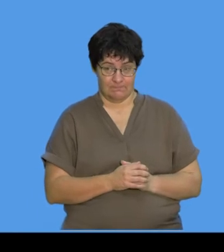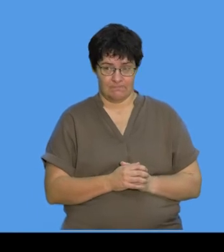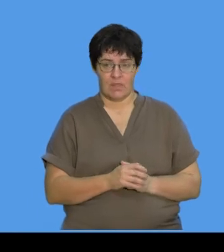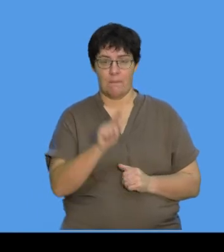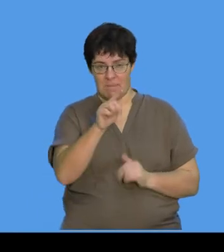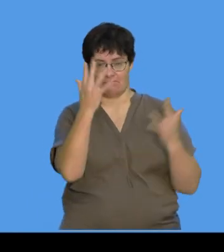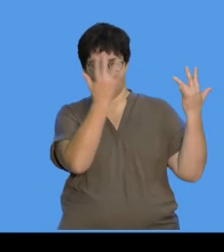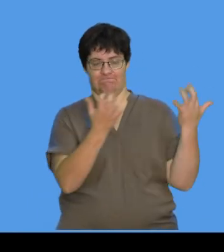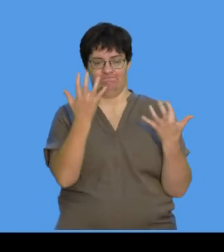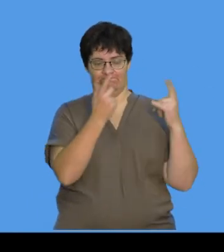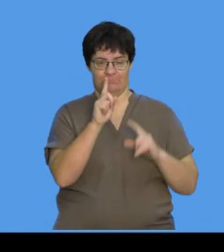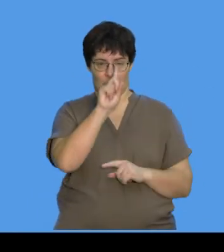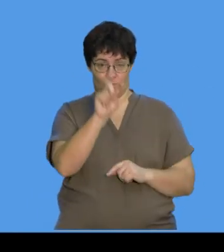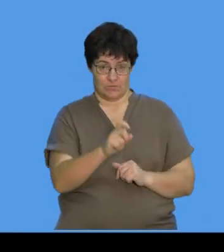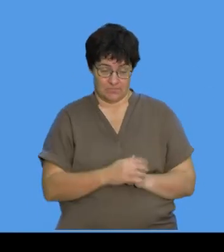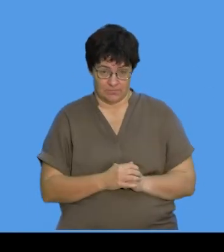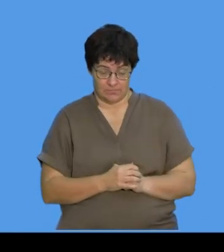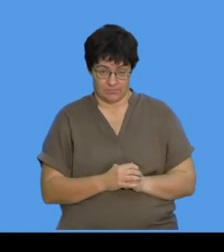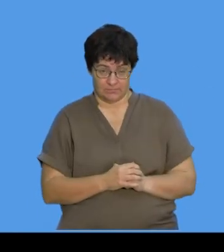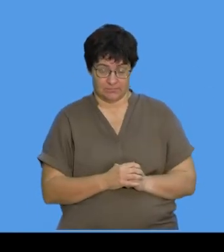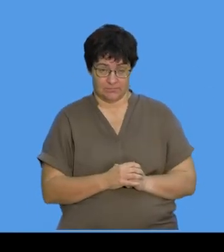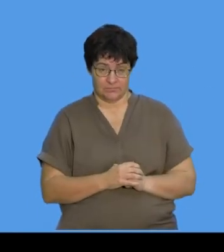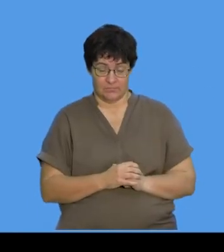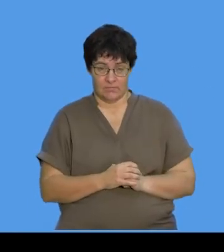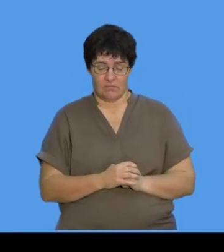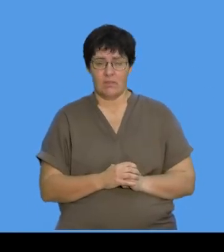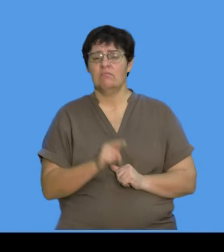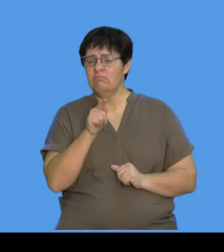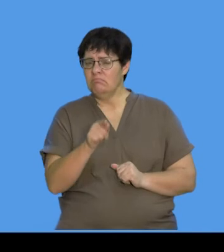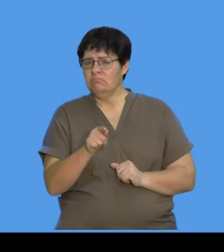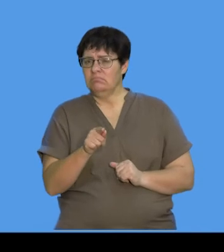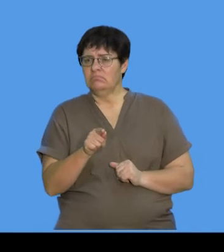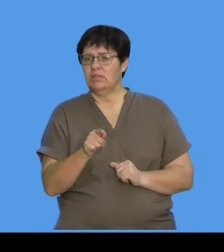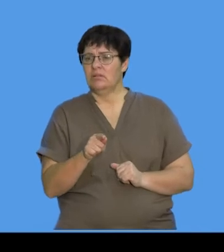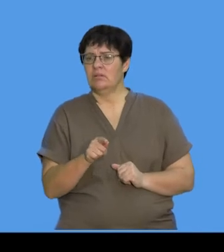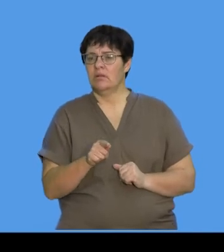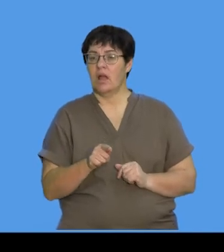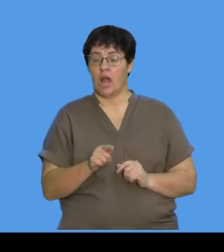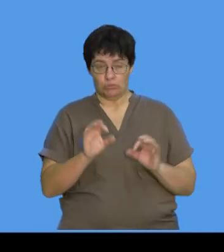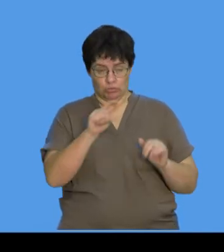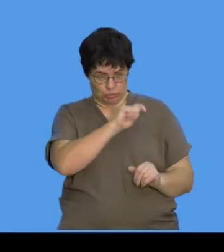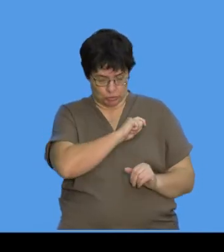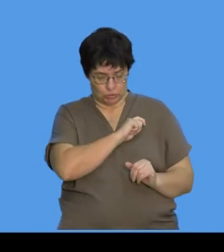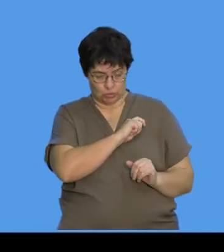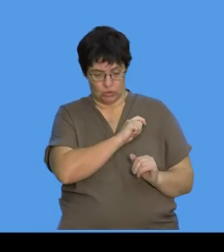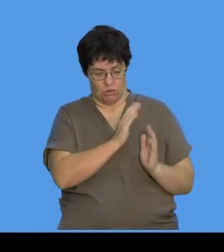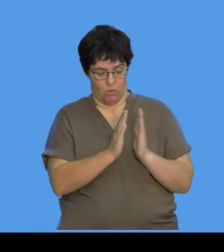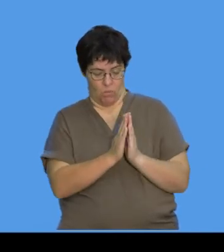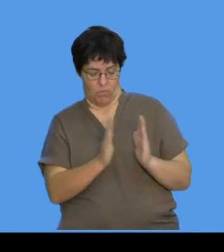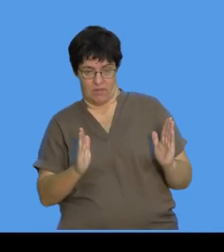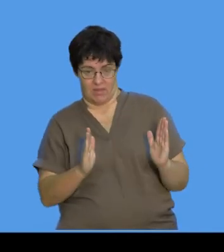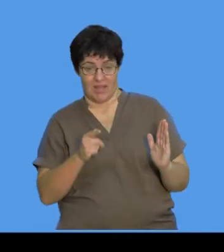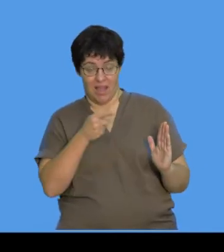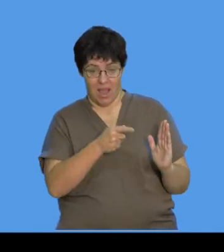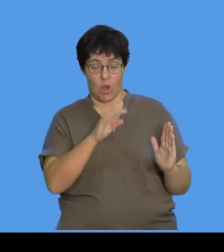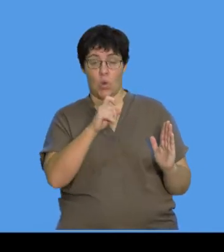a calculation question. Now, it says, calculate the actual width of the cholera